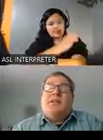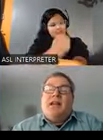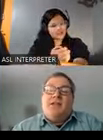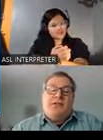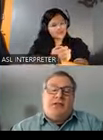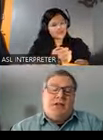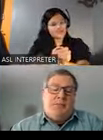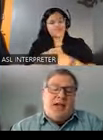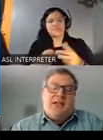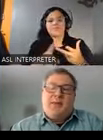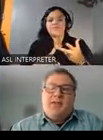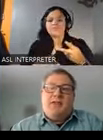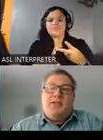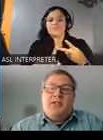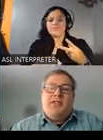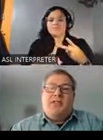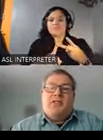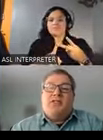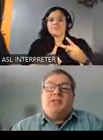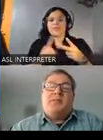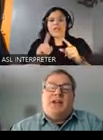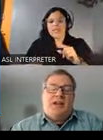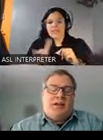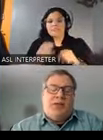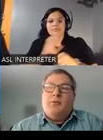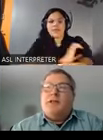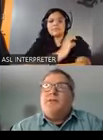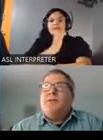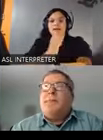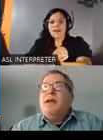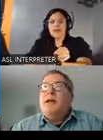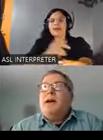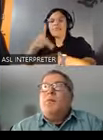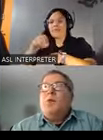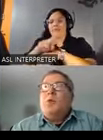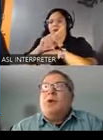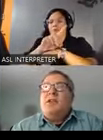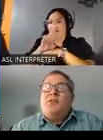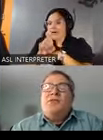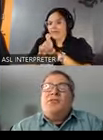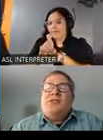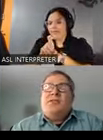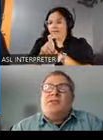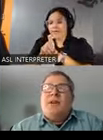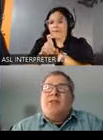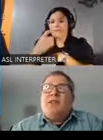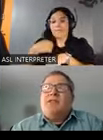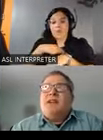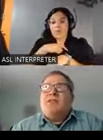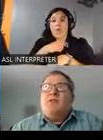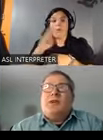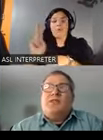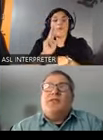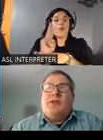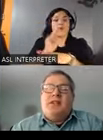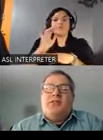doing and aspects of energy justice that are addressed by PR100. We want to use these metrics to